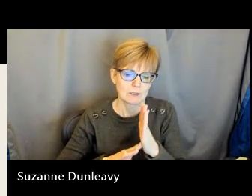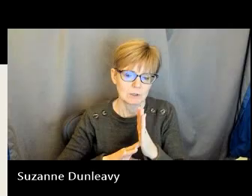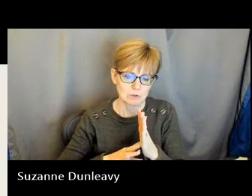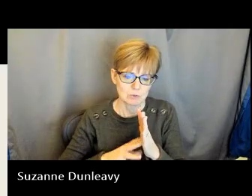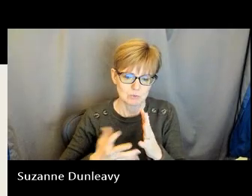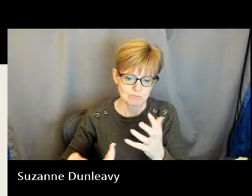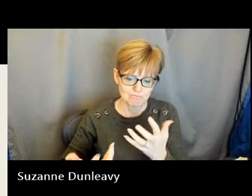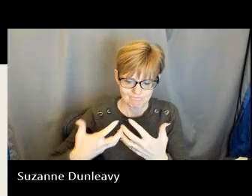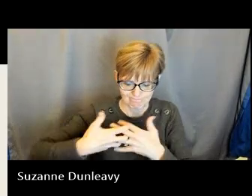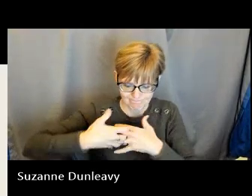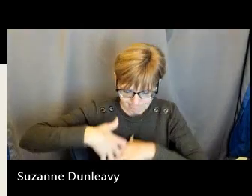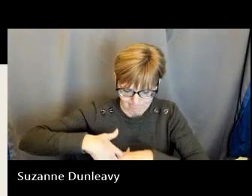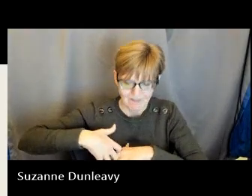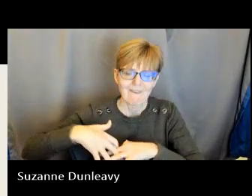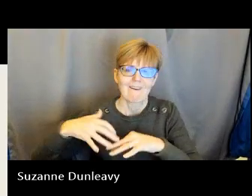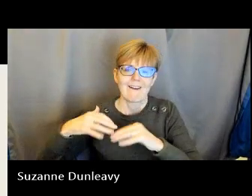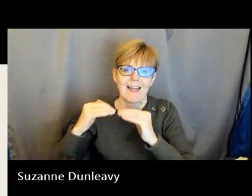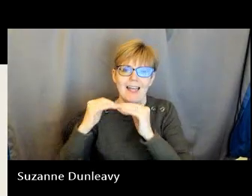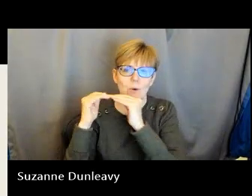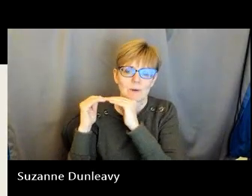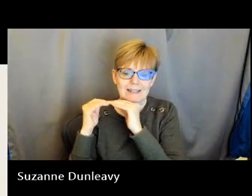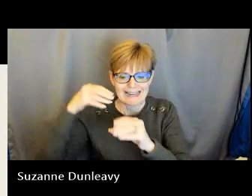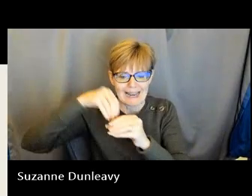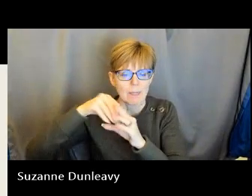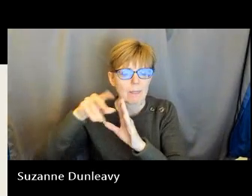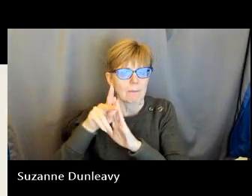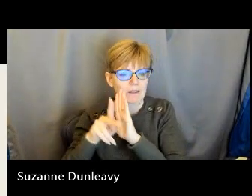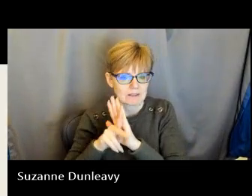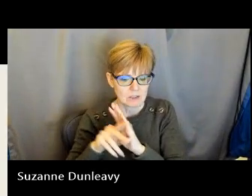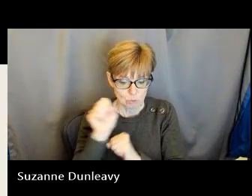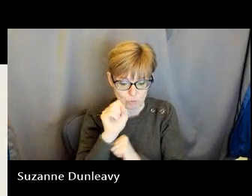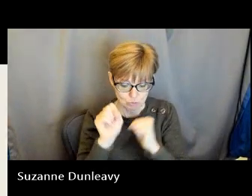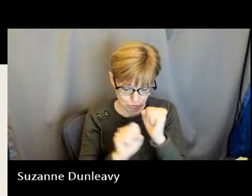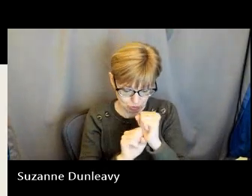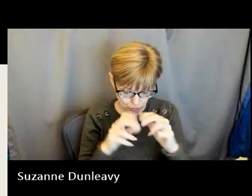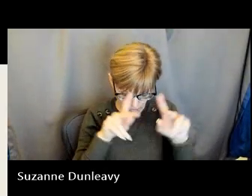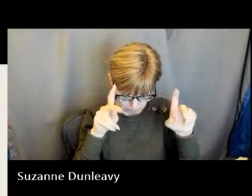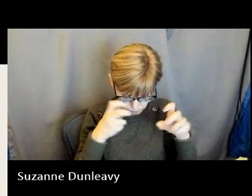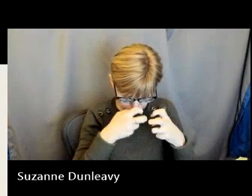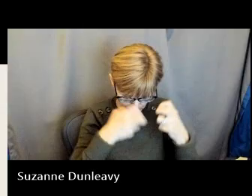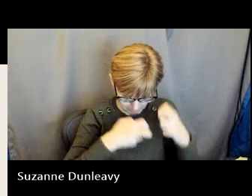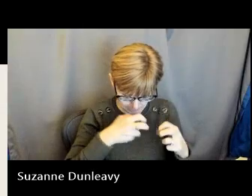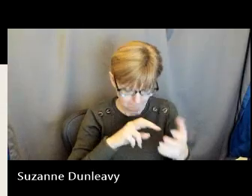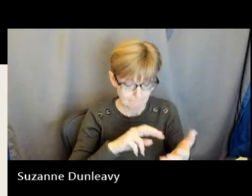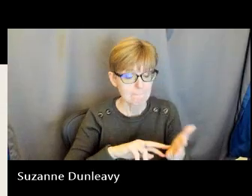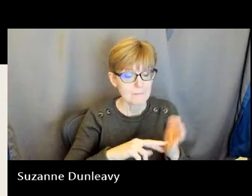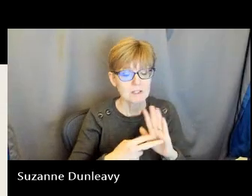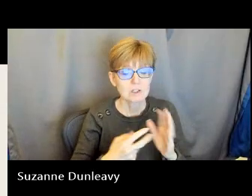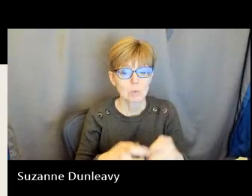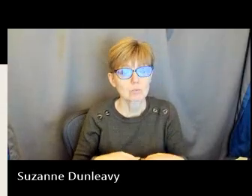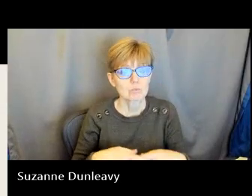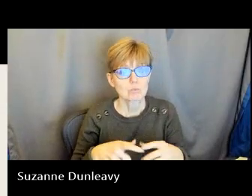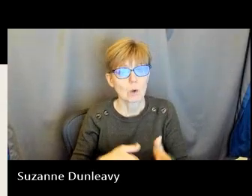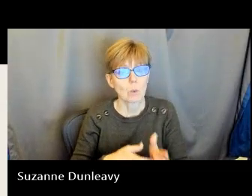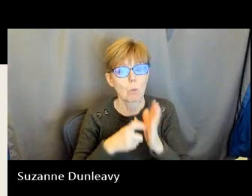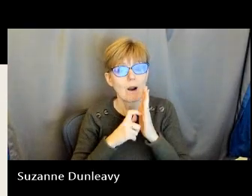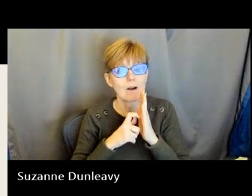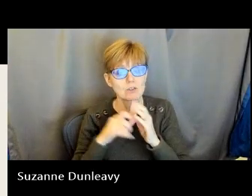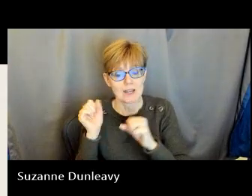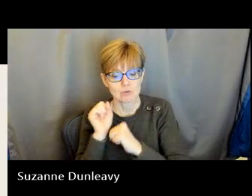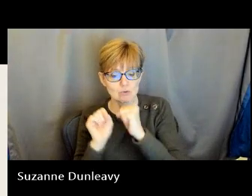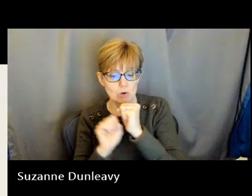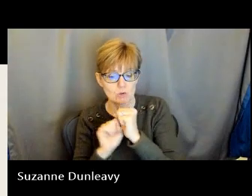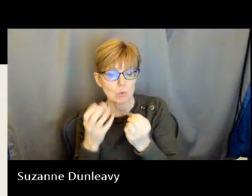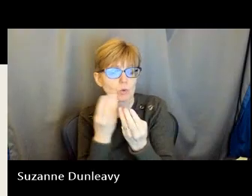policy. Structural problems require structural solutions. We need to build equity into housing and neighborhood conditions, expanding